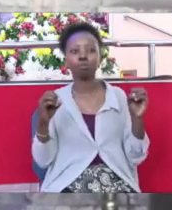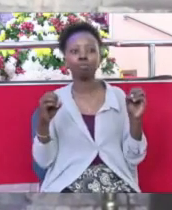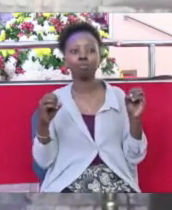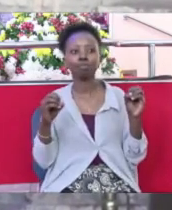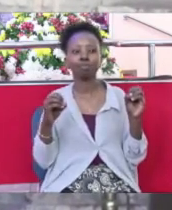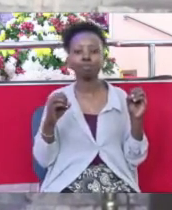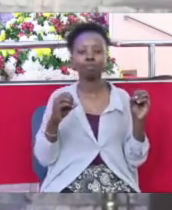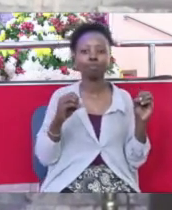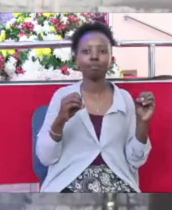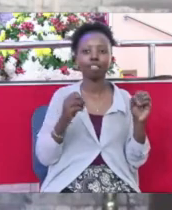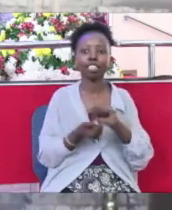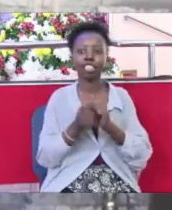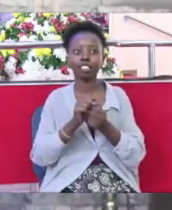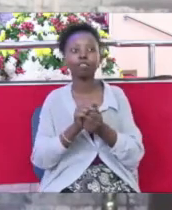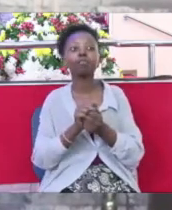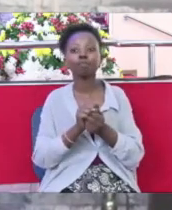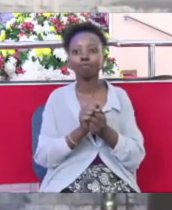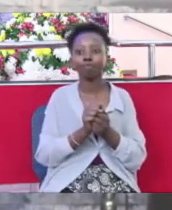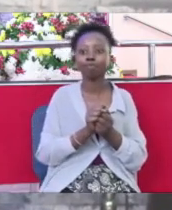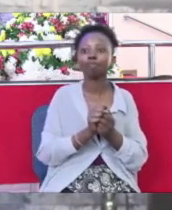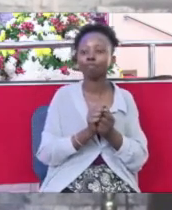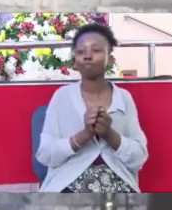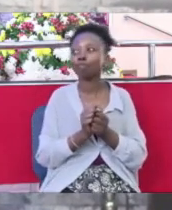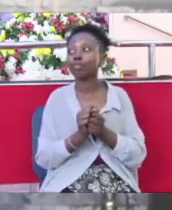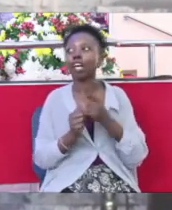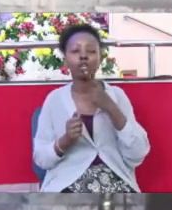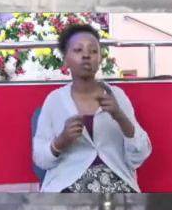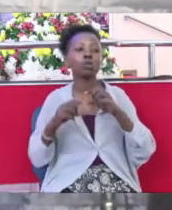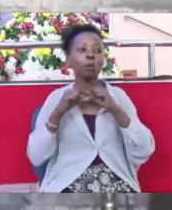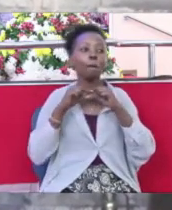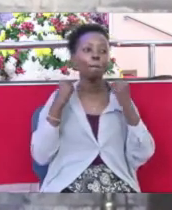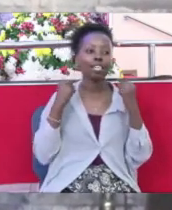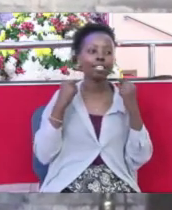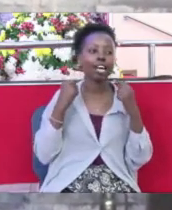So the pastor and the architect had planned to go on Tuesday.